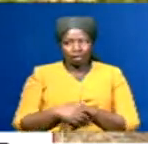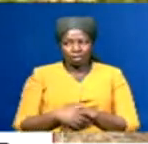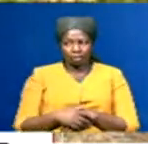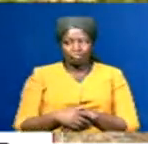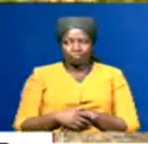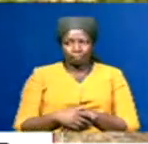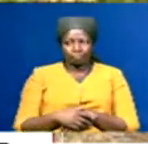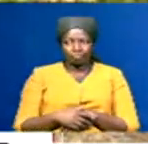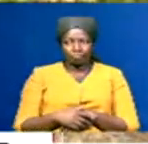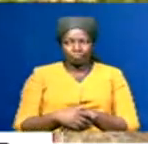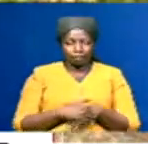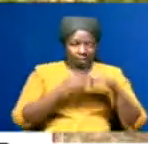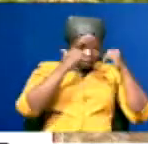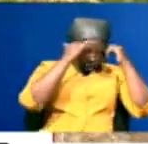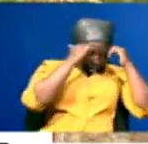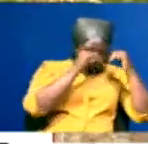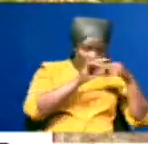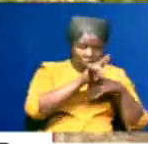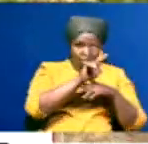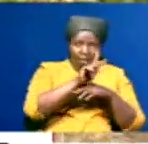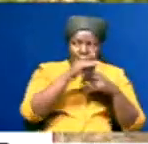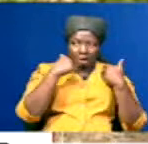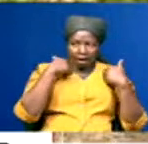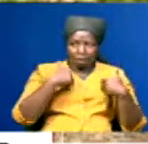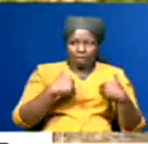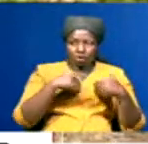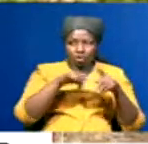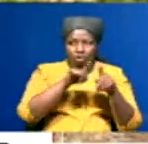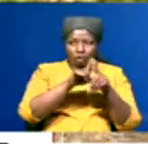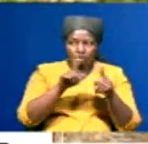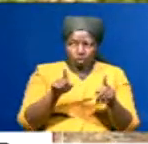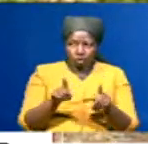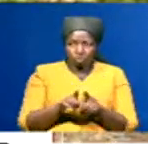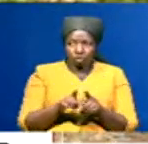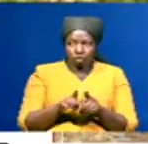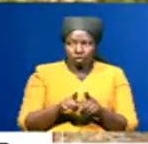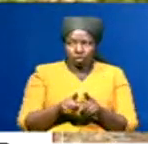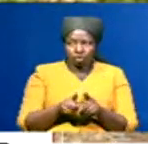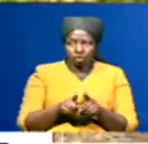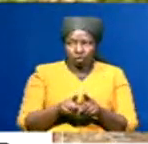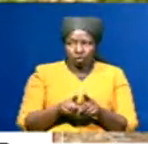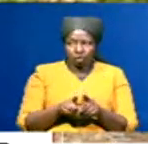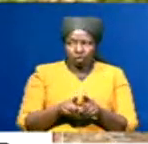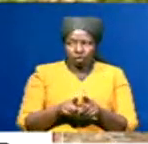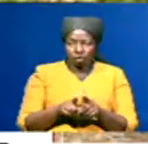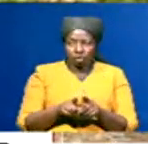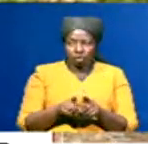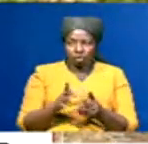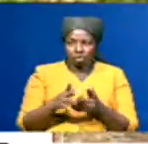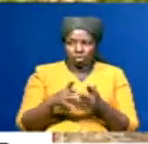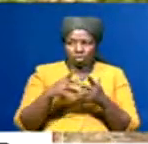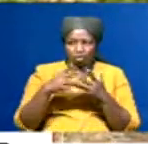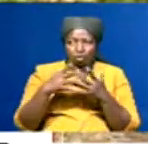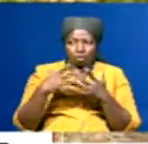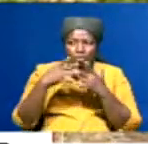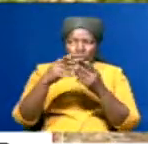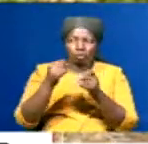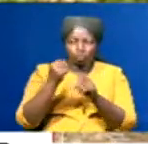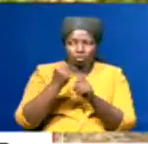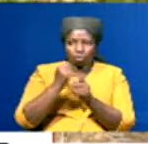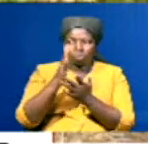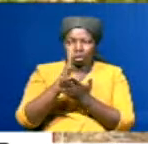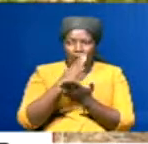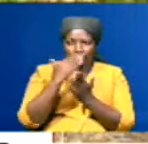studying in Britain, I was also going to do some programs